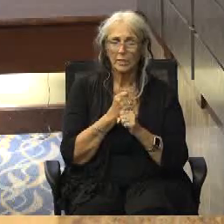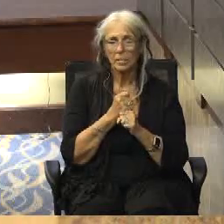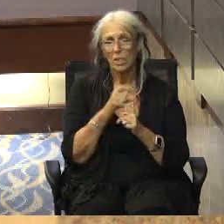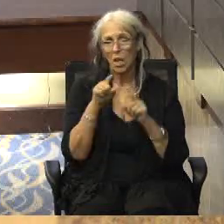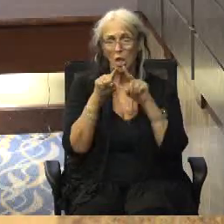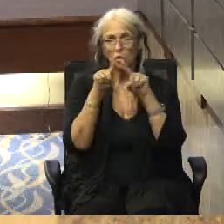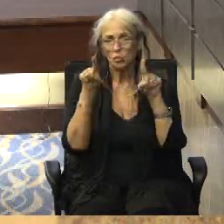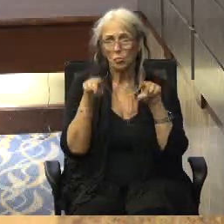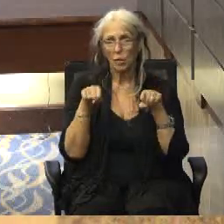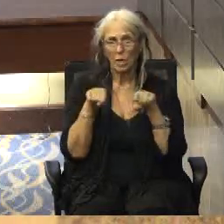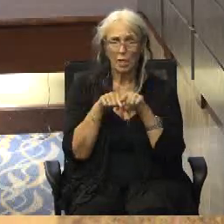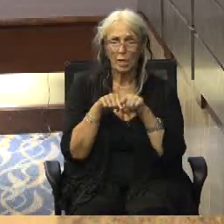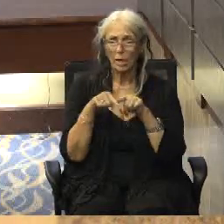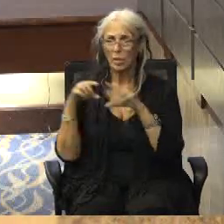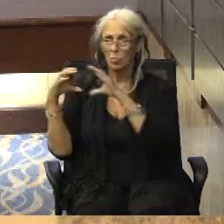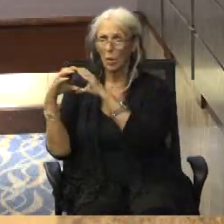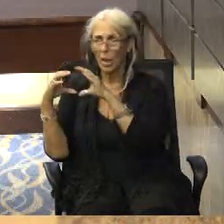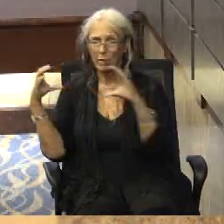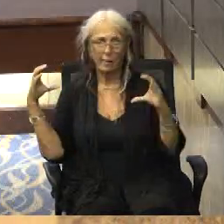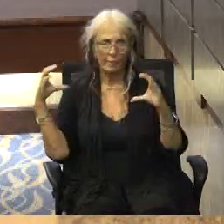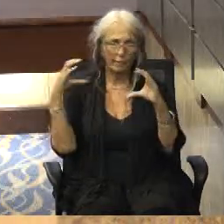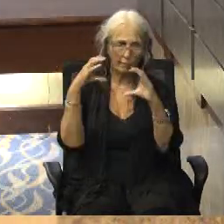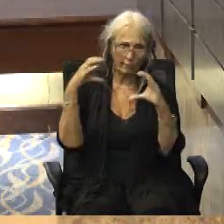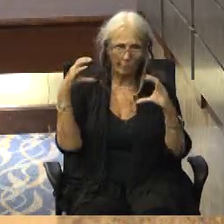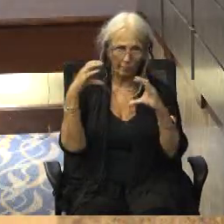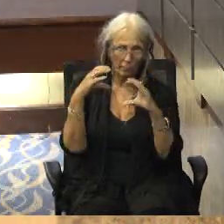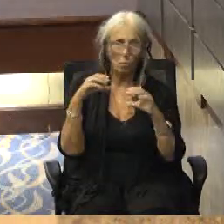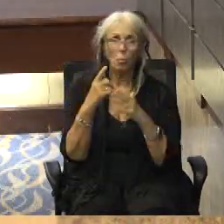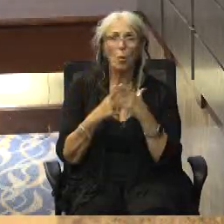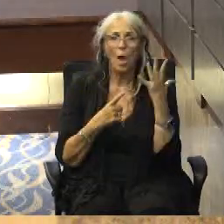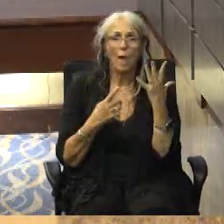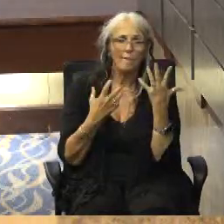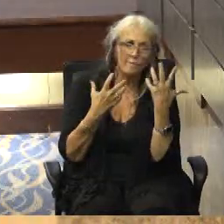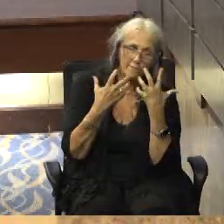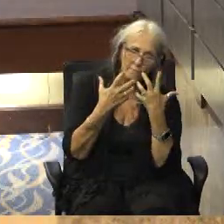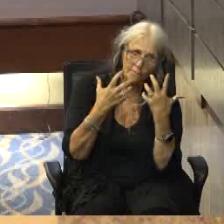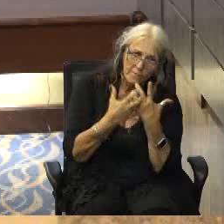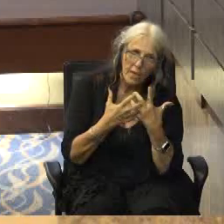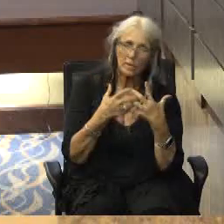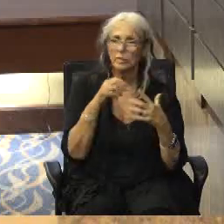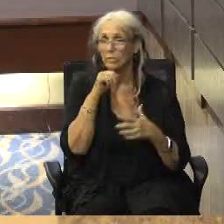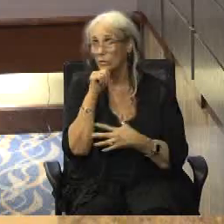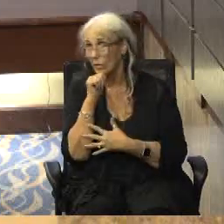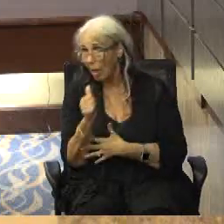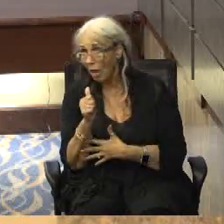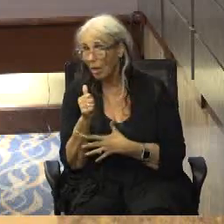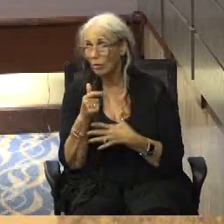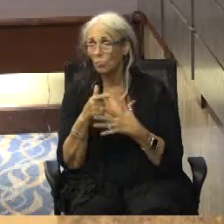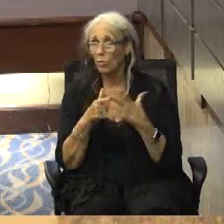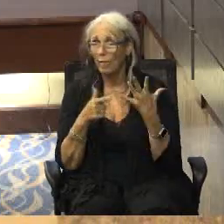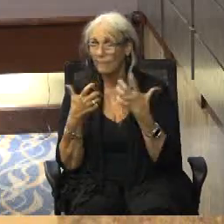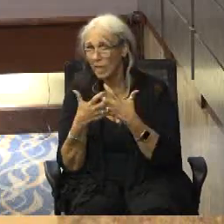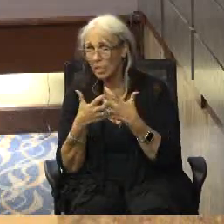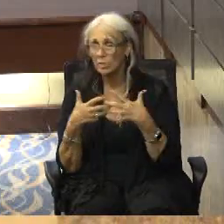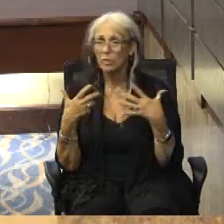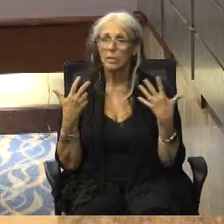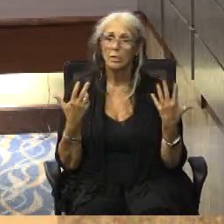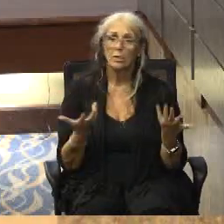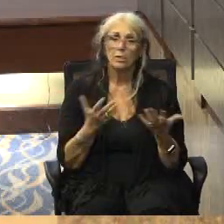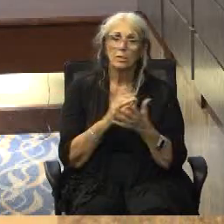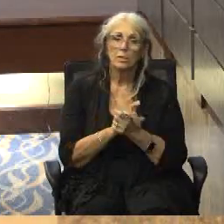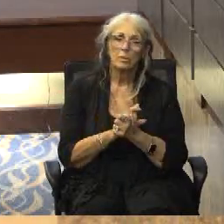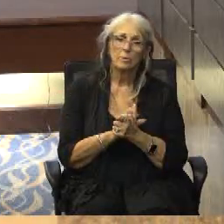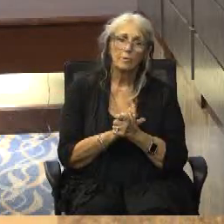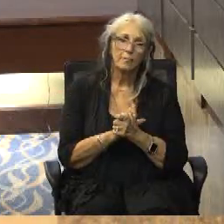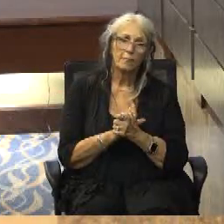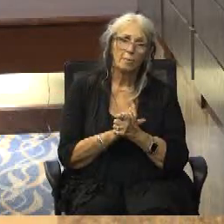a round hole in some cases, so we had to figure out what fits, what doesn't. They were evolving regs, as you pointed out, it had a couple different